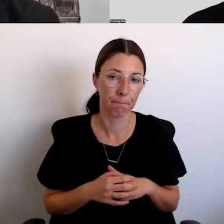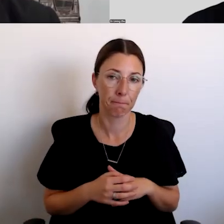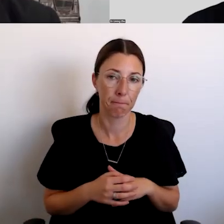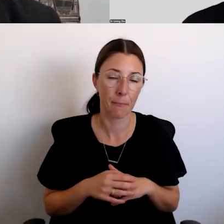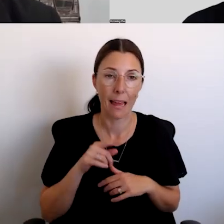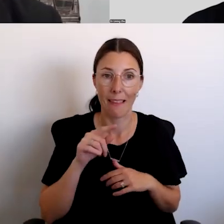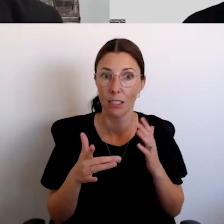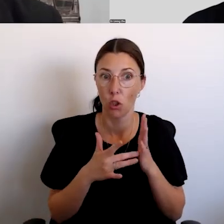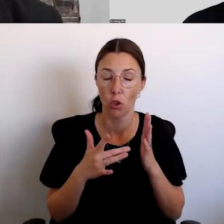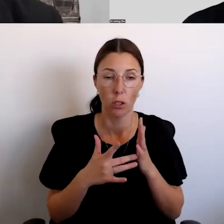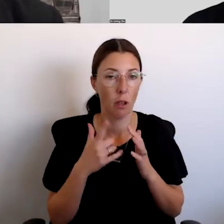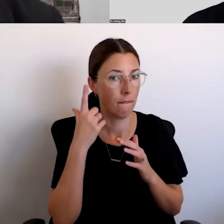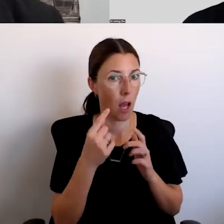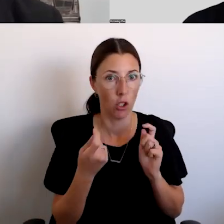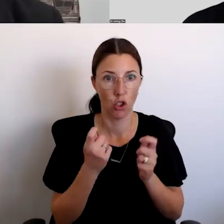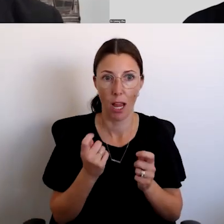evolve.